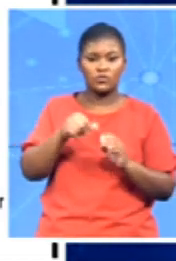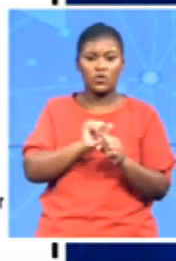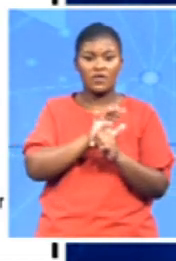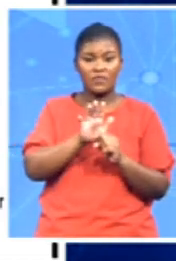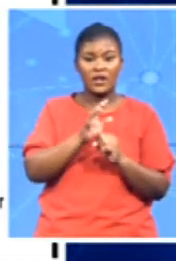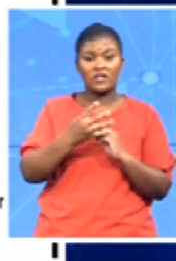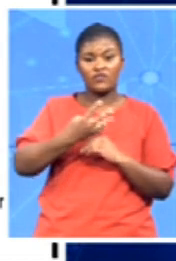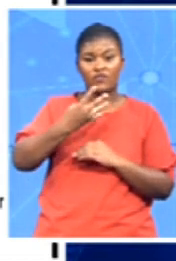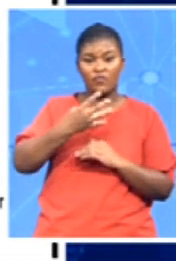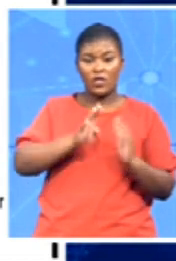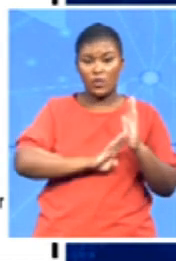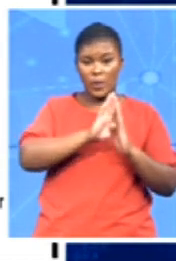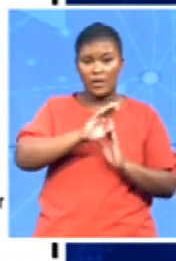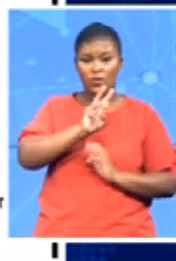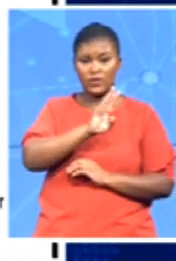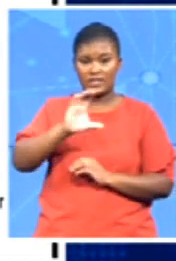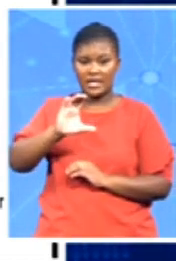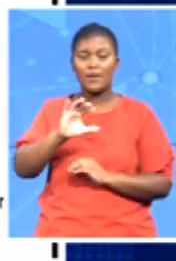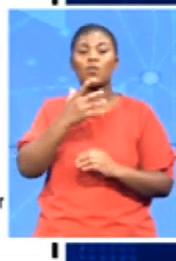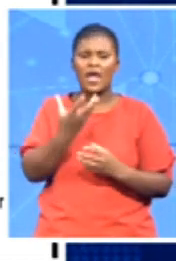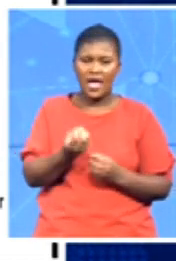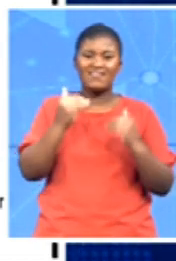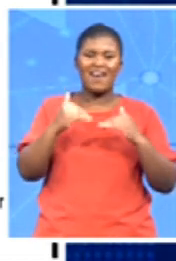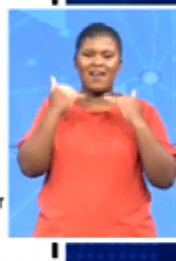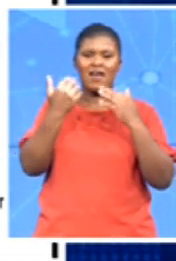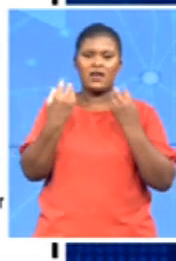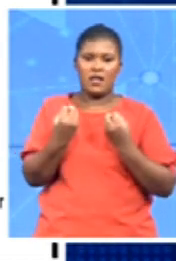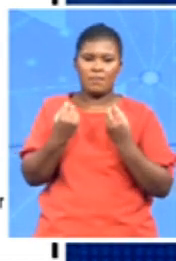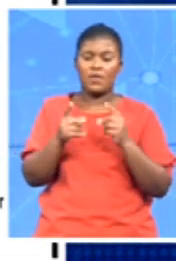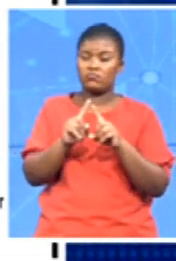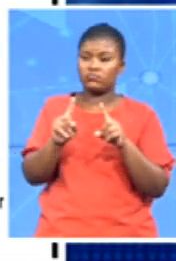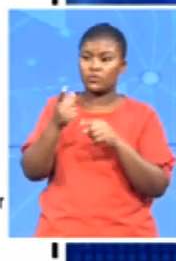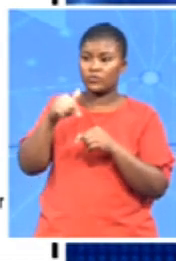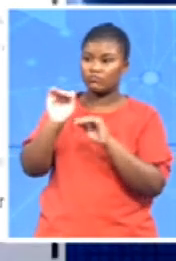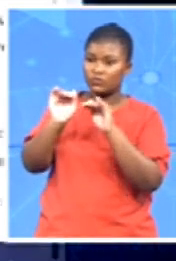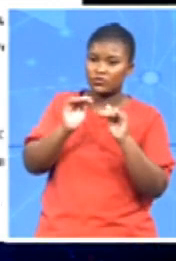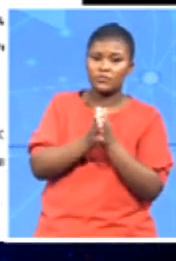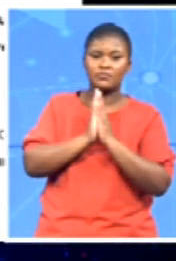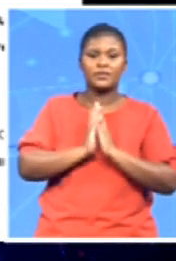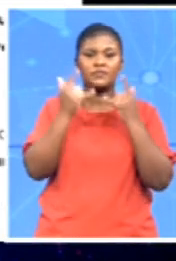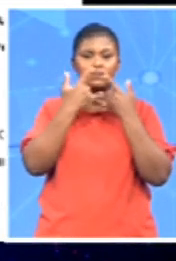high numbers of active cases. So we urge everyone to vaccinate, wear a mask, avoid enclosed spaces, gather